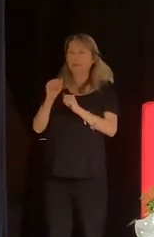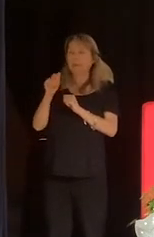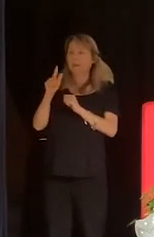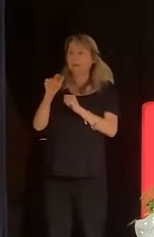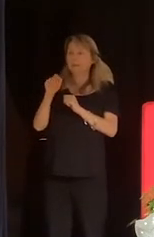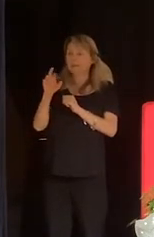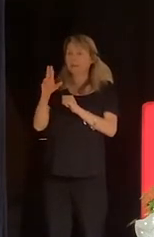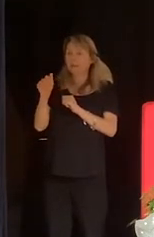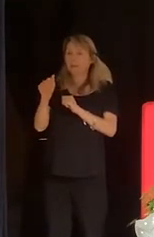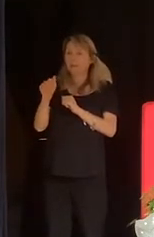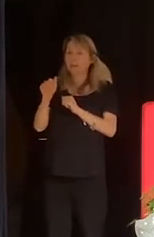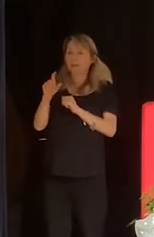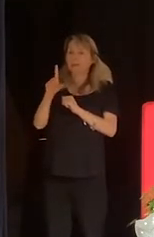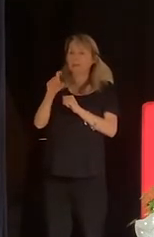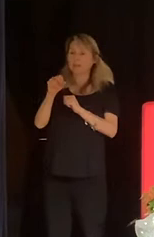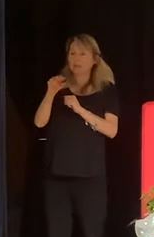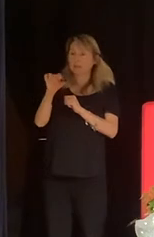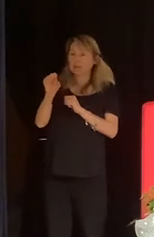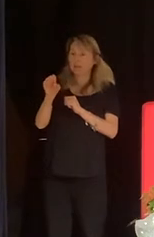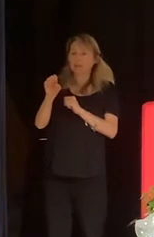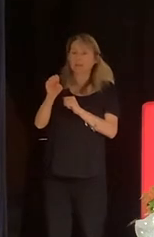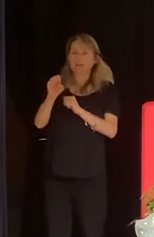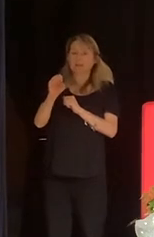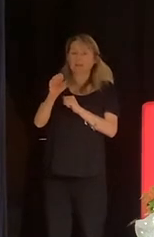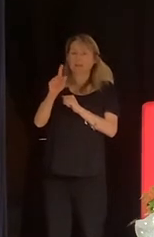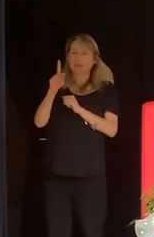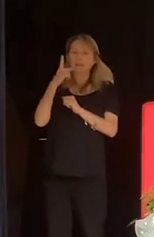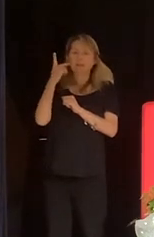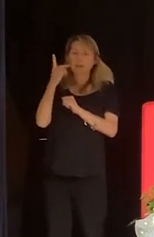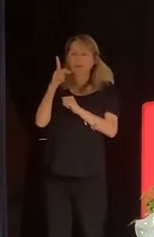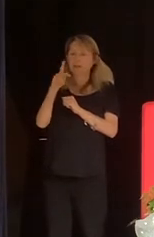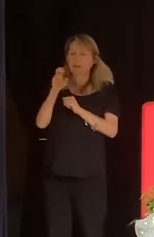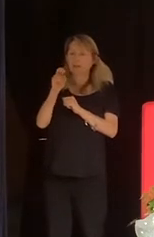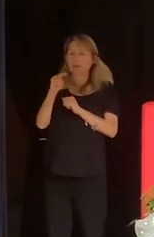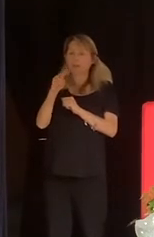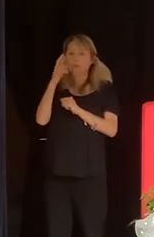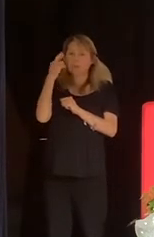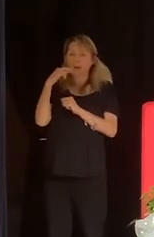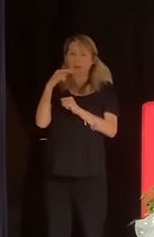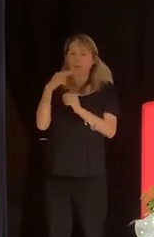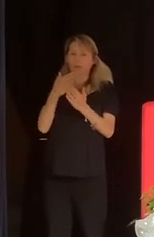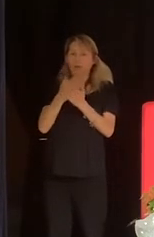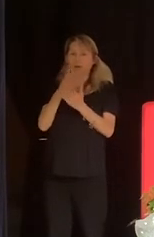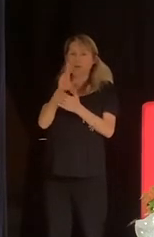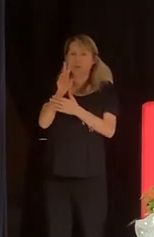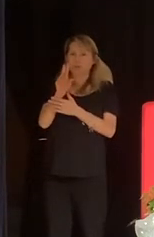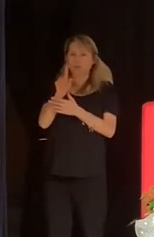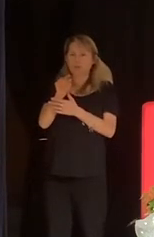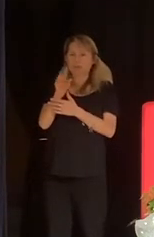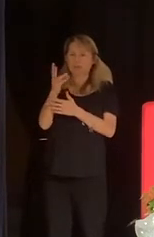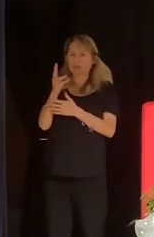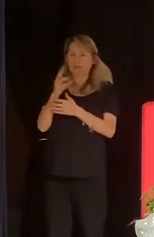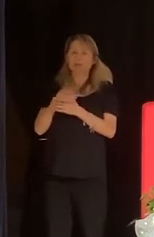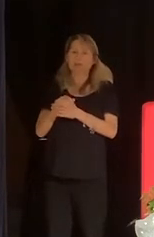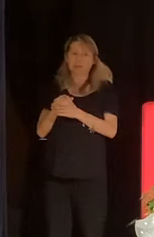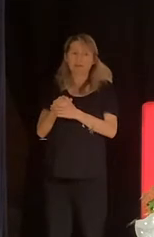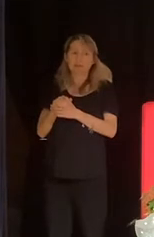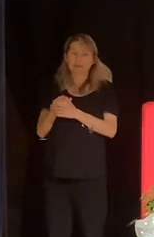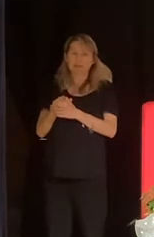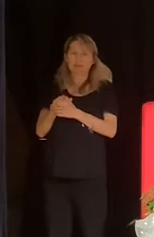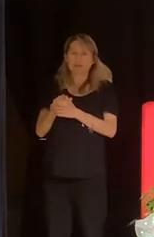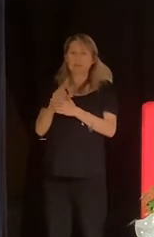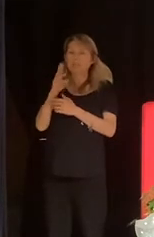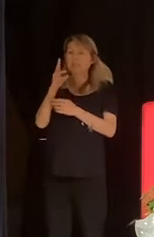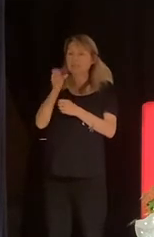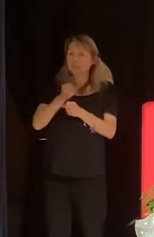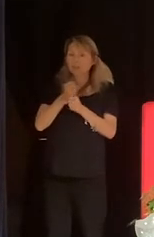Alexandra, Dennis, Keon, Matthew, and Ryan arrived in 2016. For